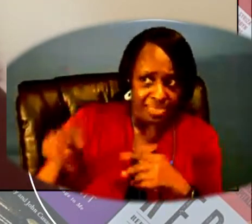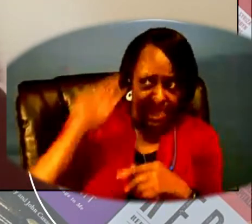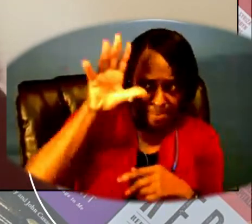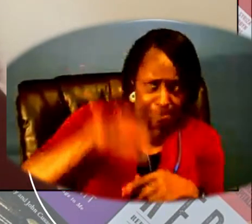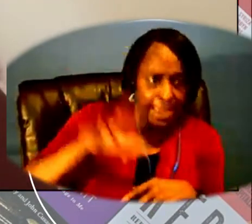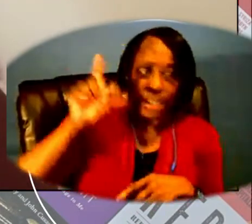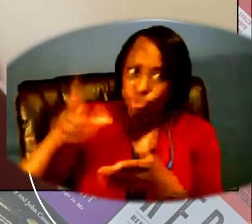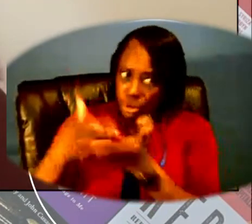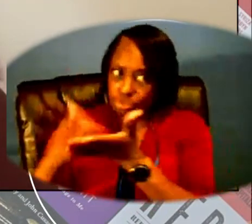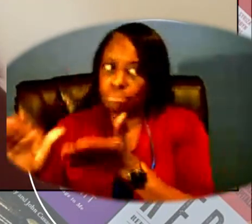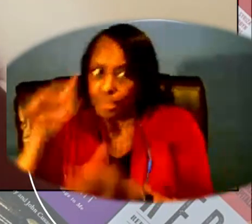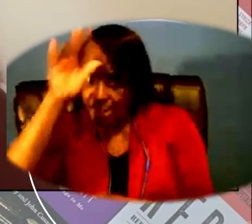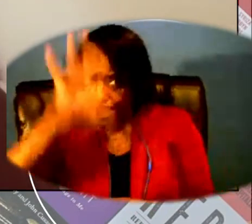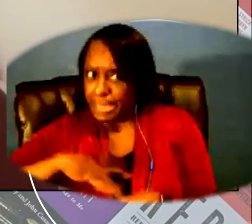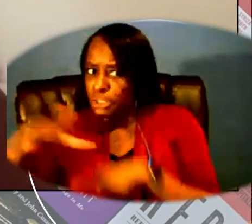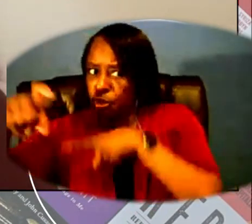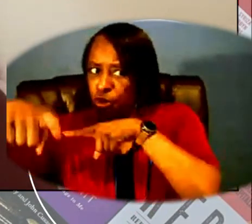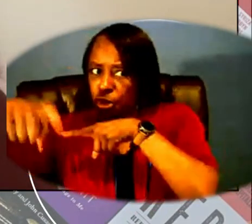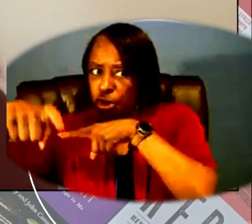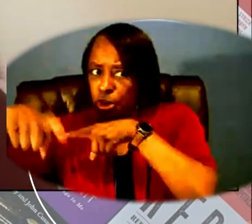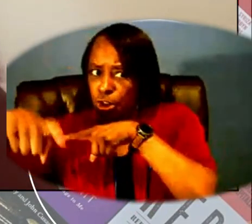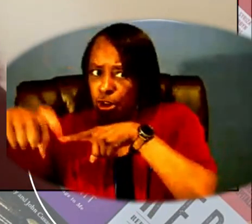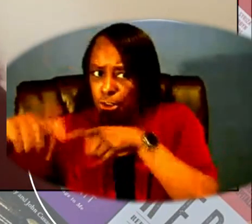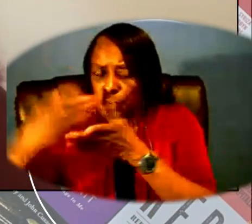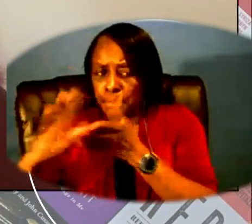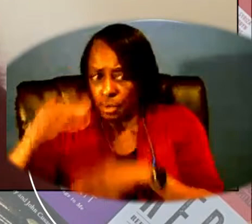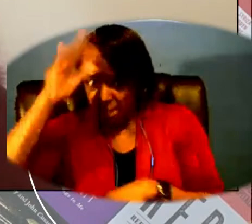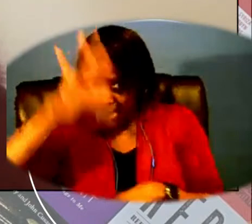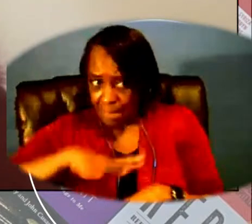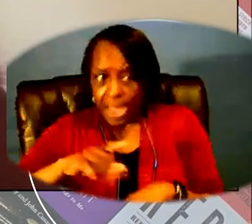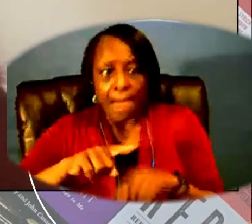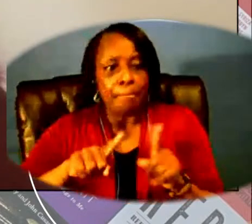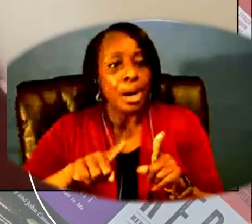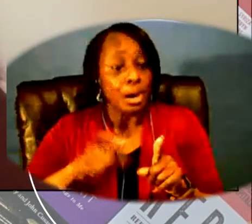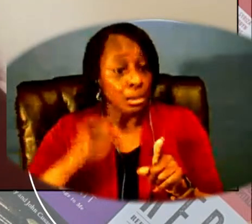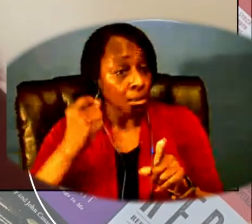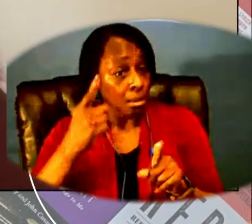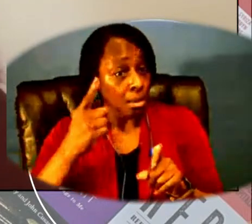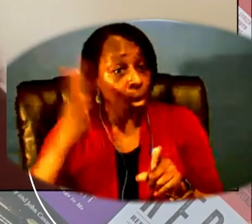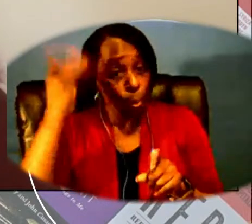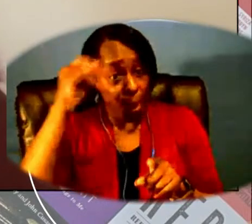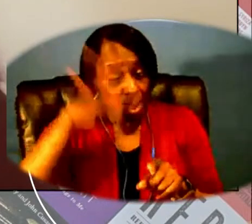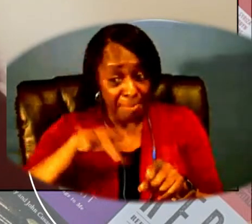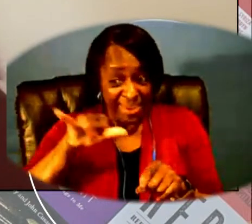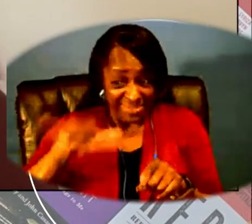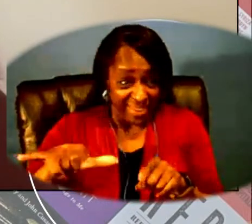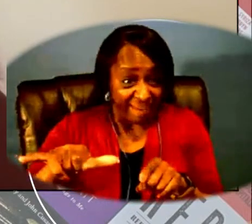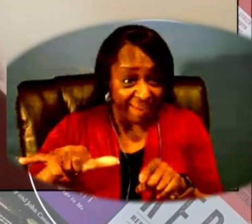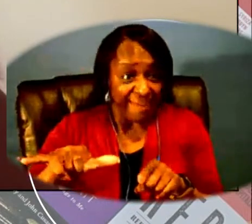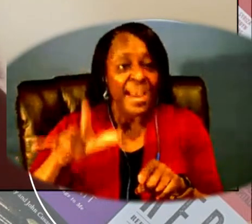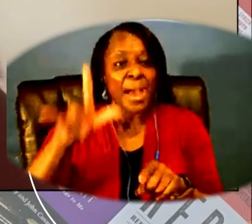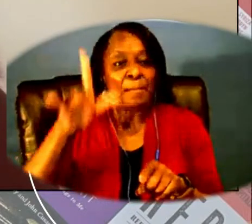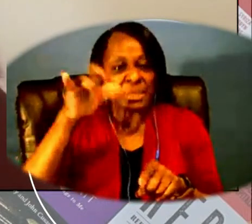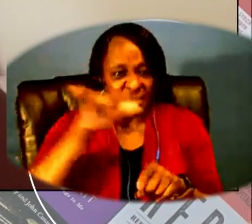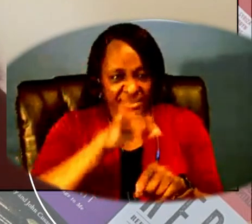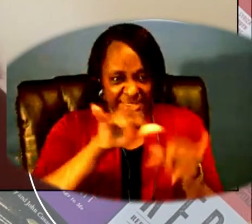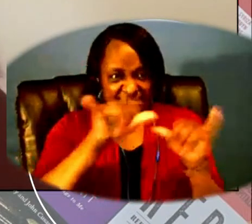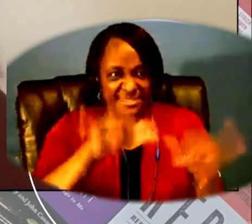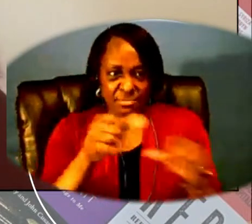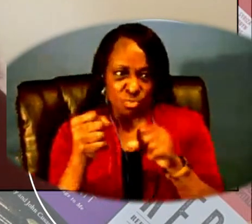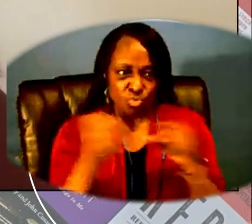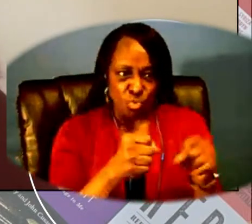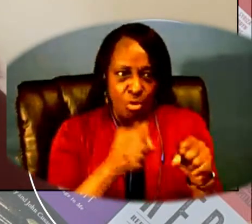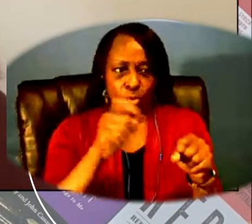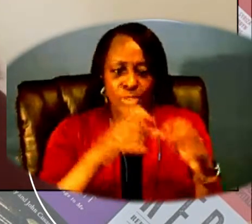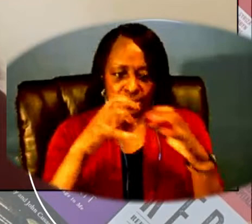removed a million times over. But that is the power of the system that we need to dismantle. Every